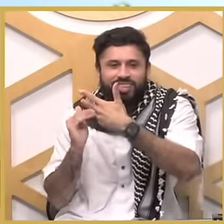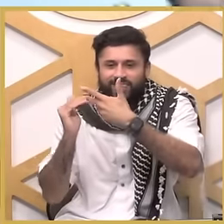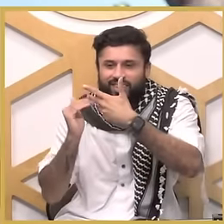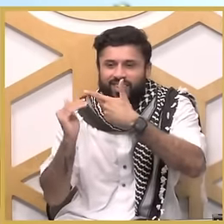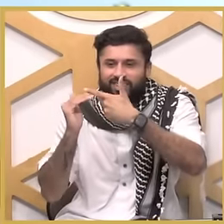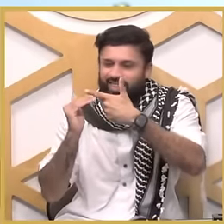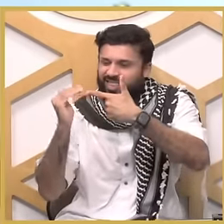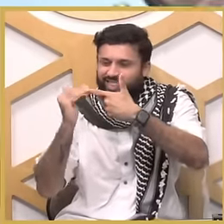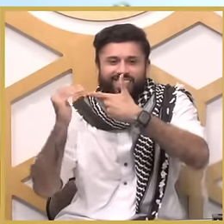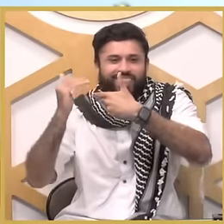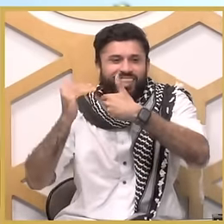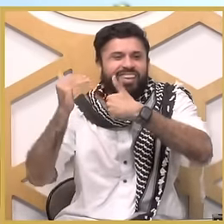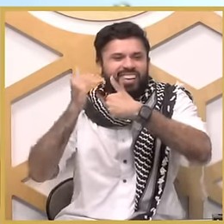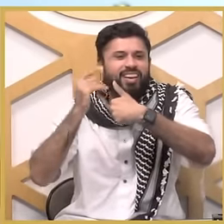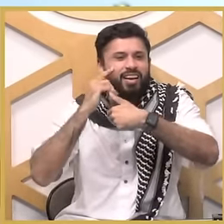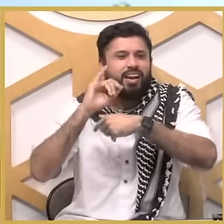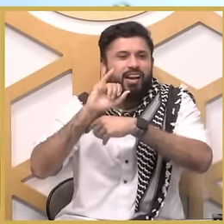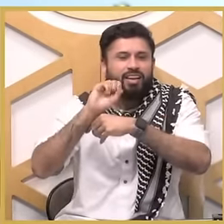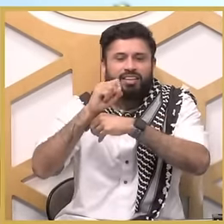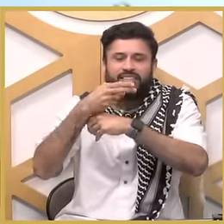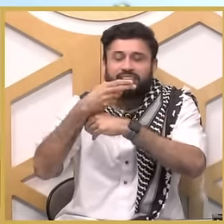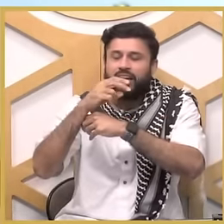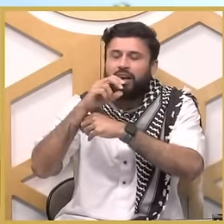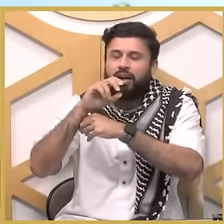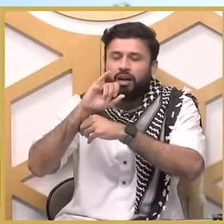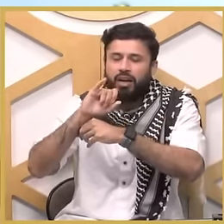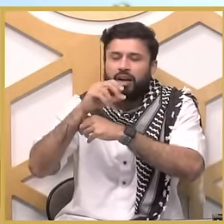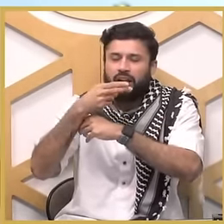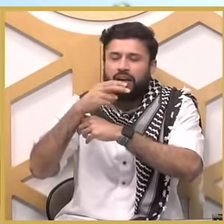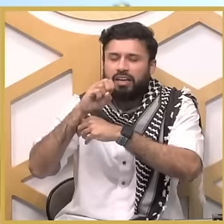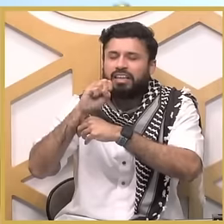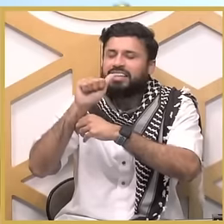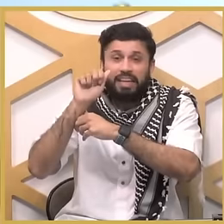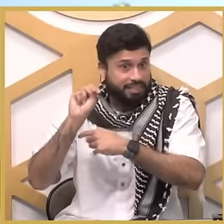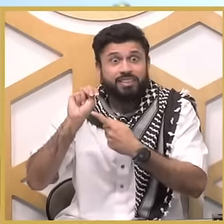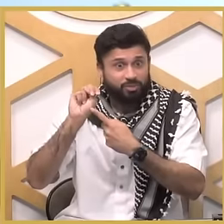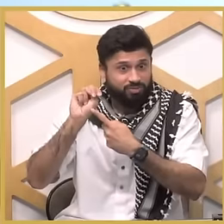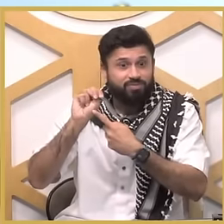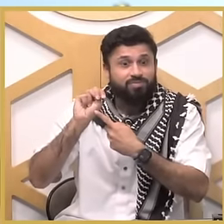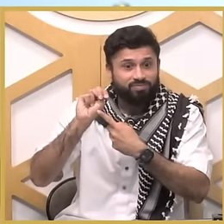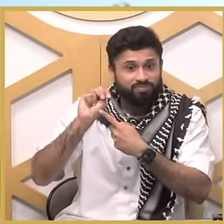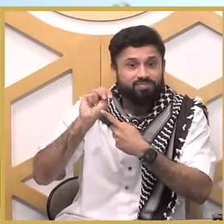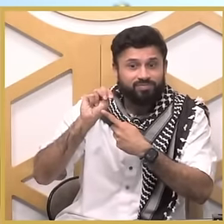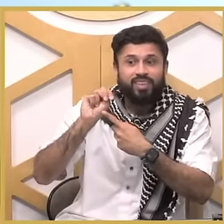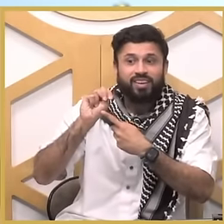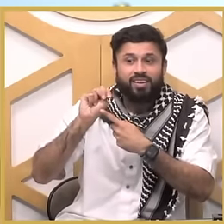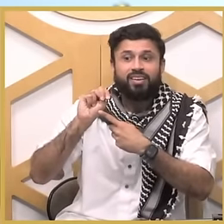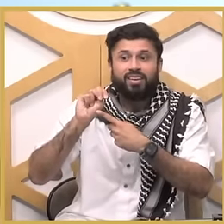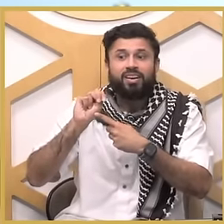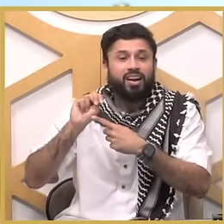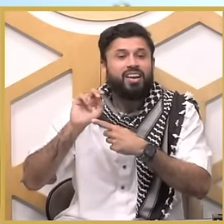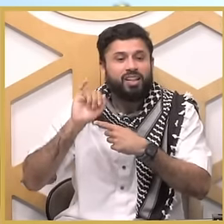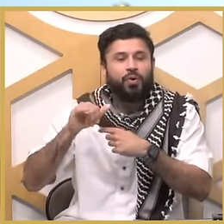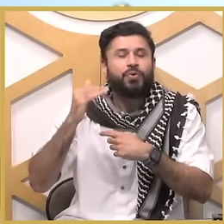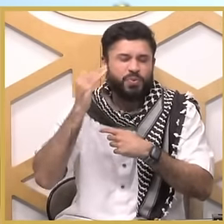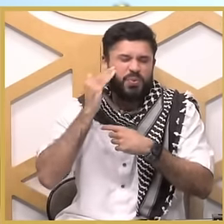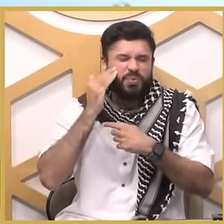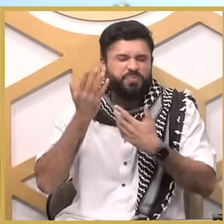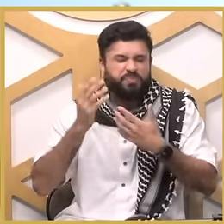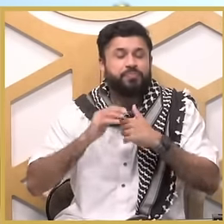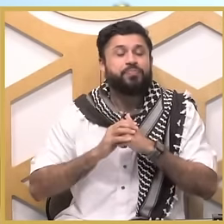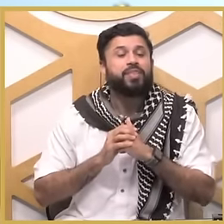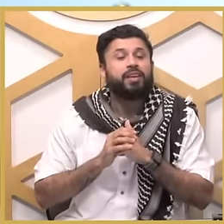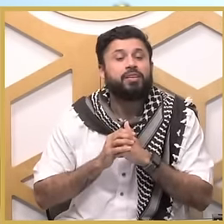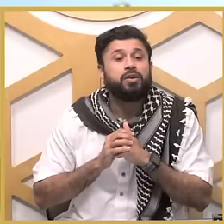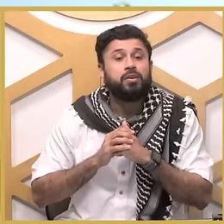will unlock, will unlock, will unlock, will open, will open, will open. And may Allah subhanahu wa ta'ala allow us to respond to His